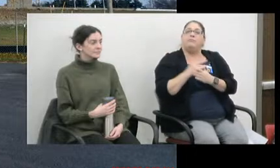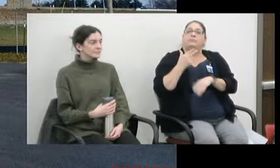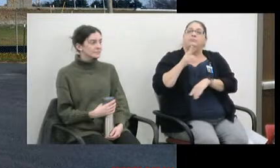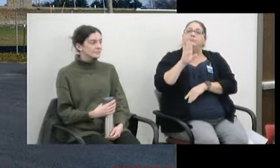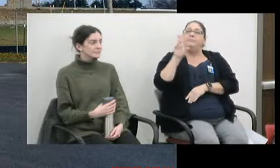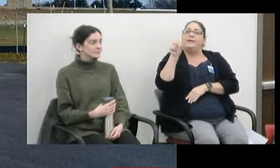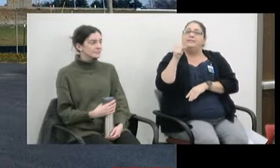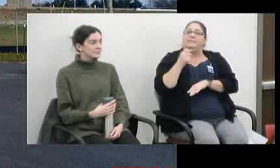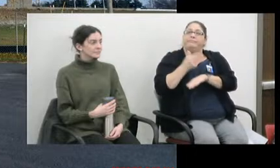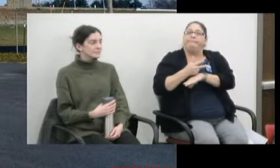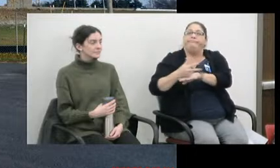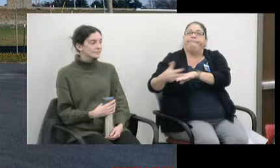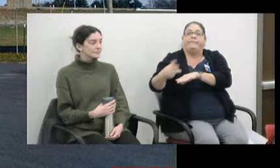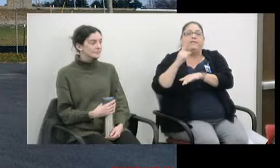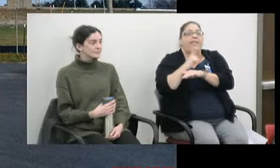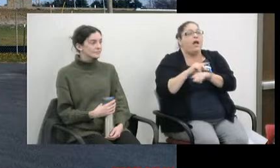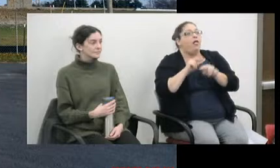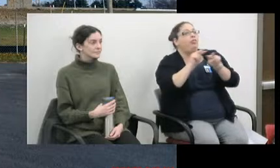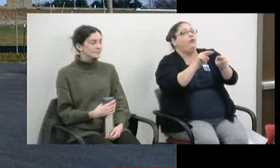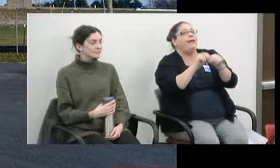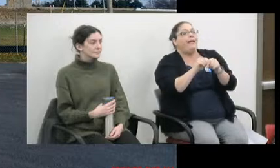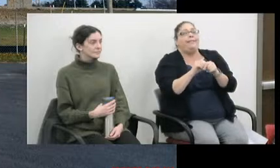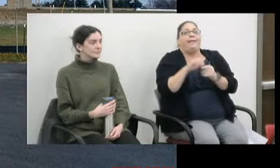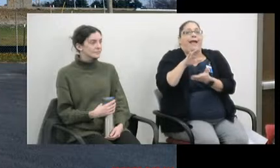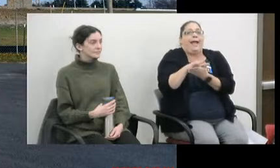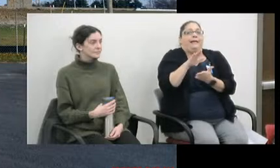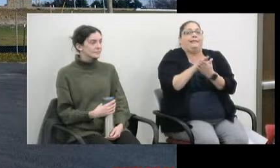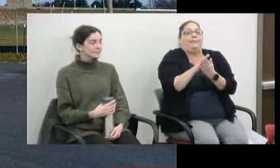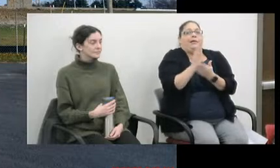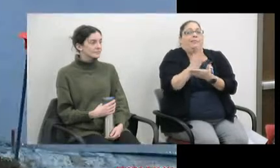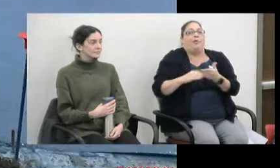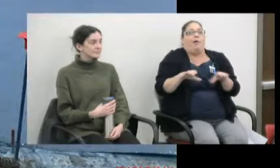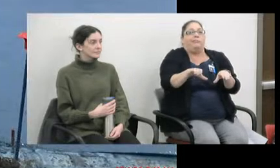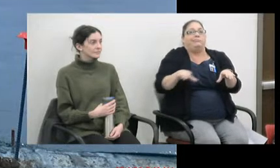the academic wing of the middle school.